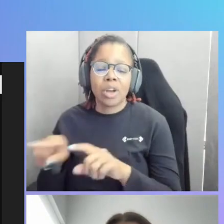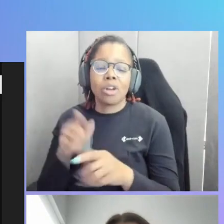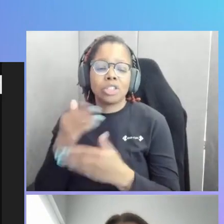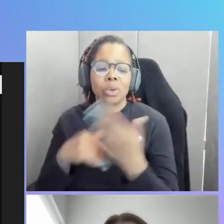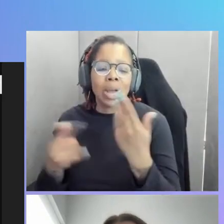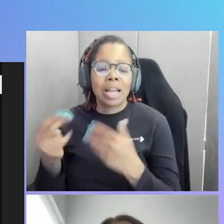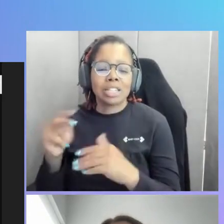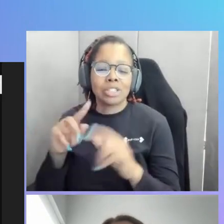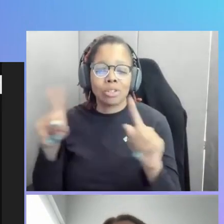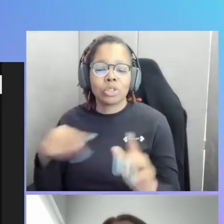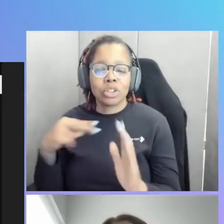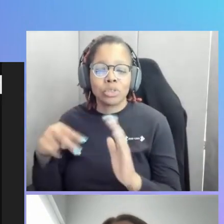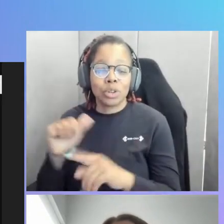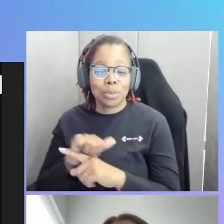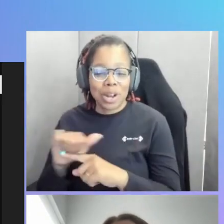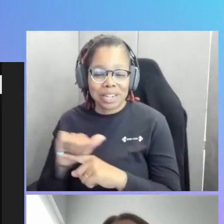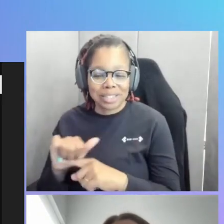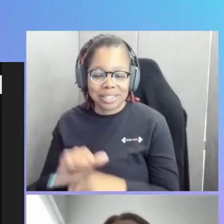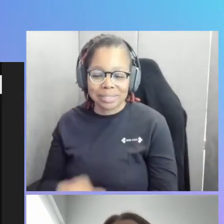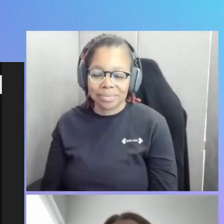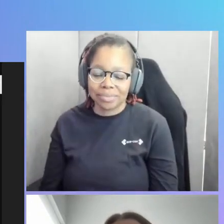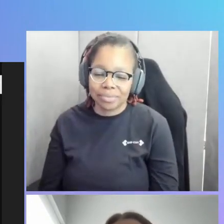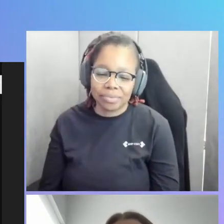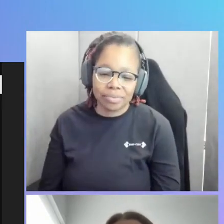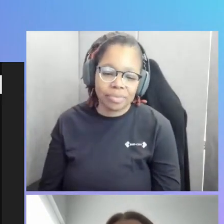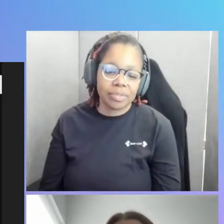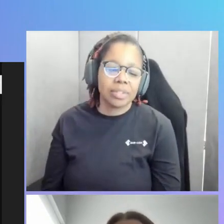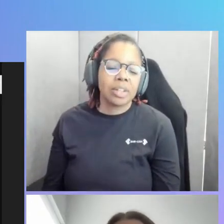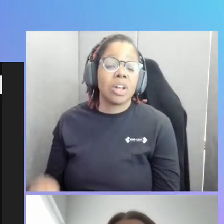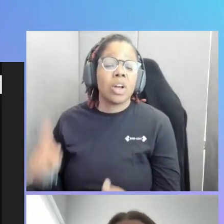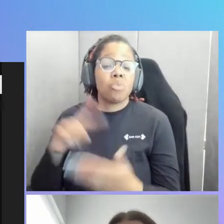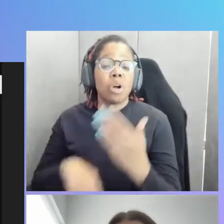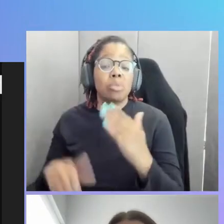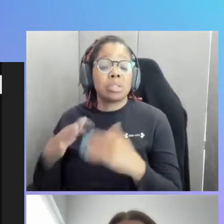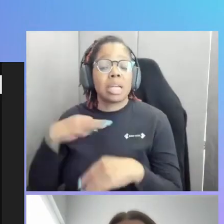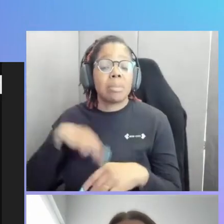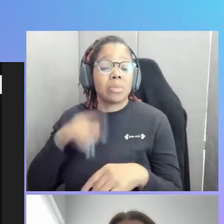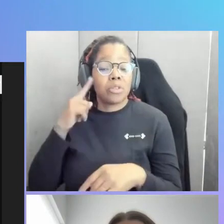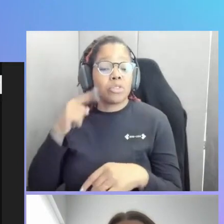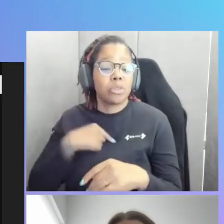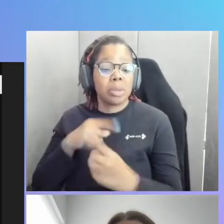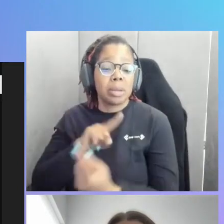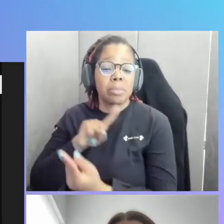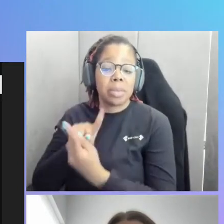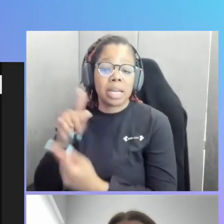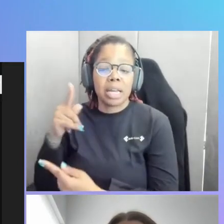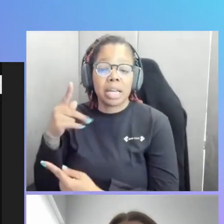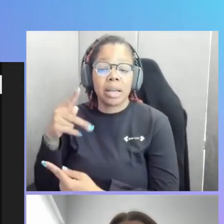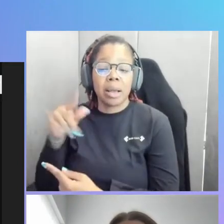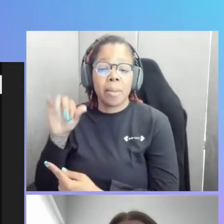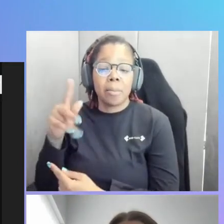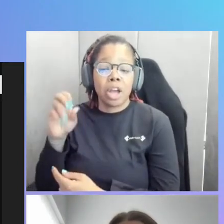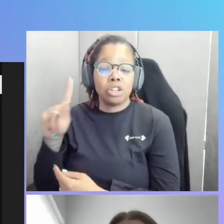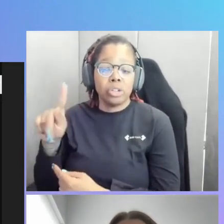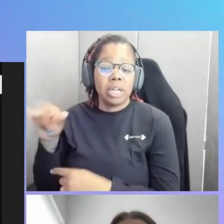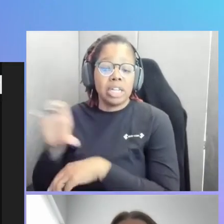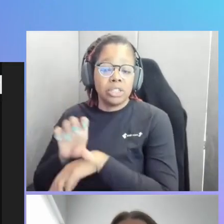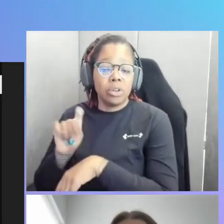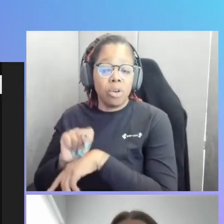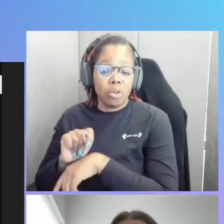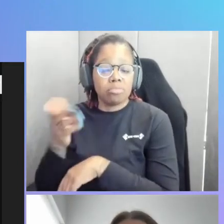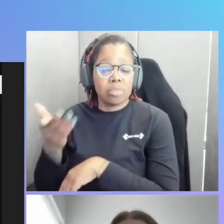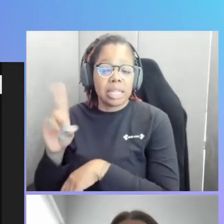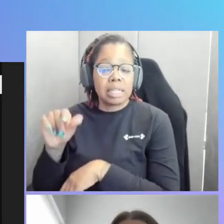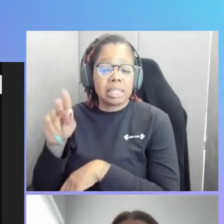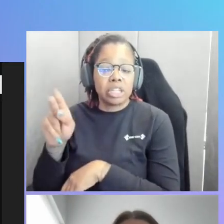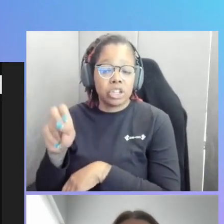reader practice. But what was most helpful for me was meeting Patrick, who's a consultant at DQ who has a visual impairment, and